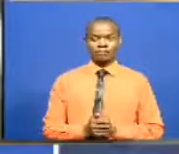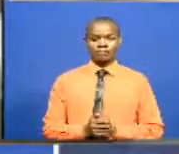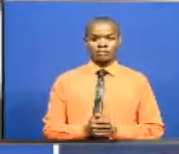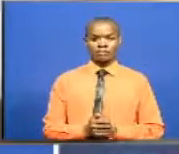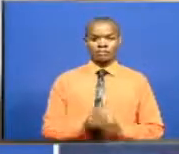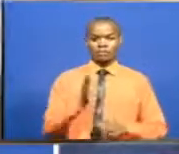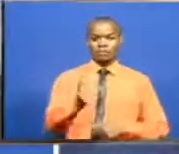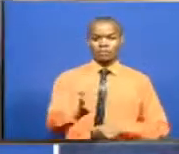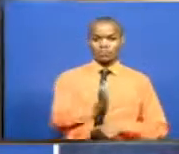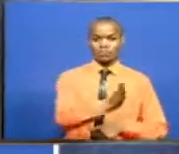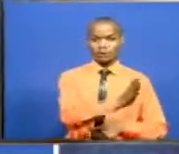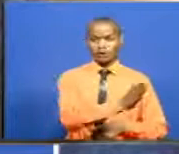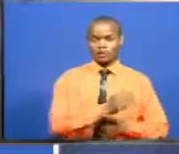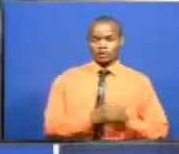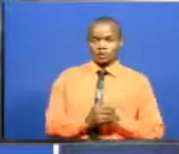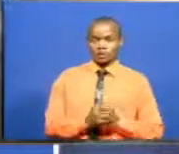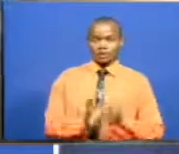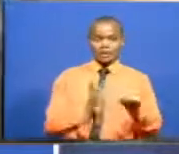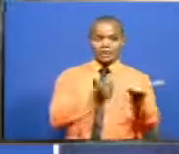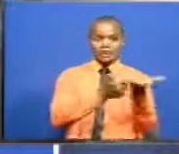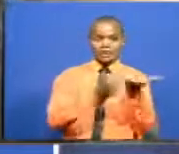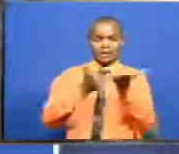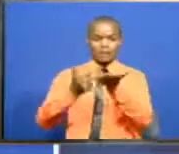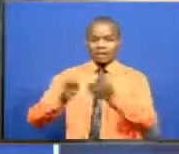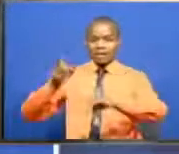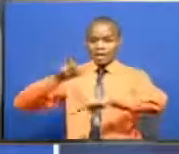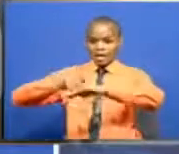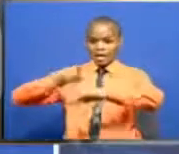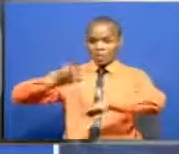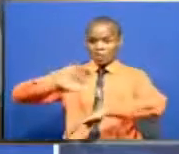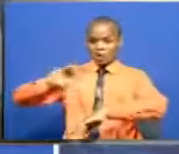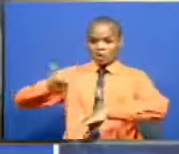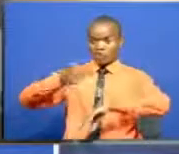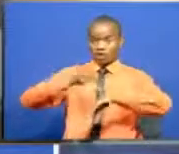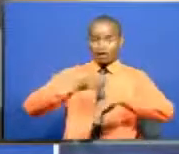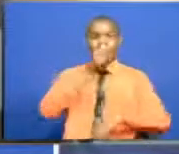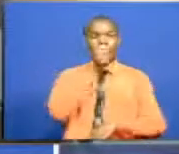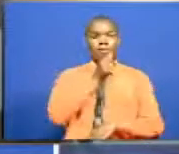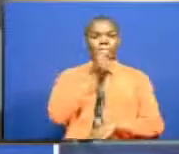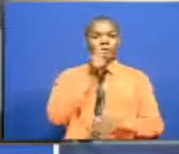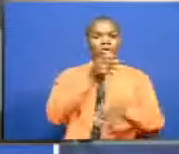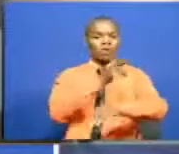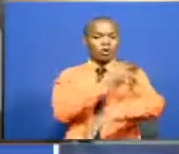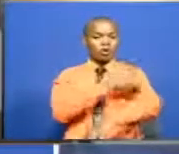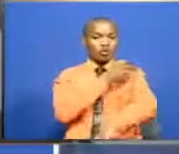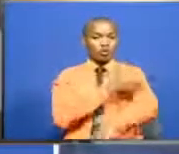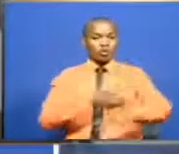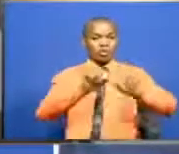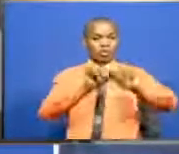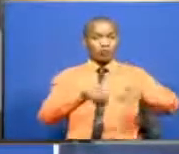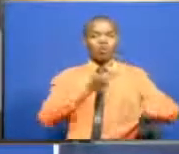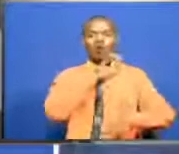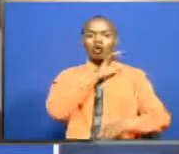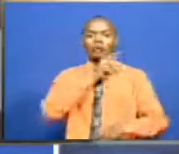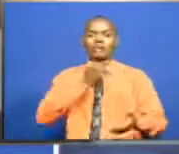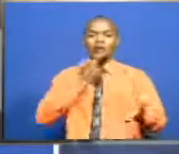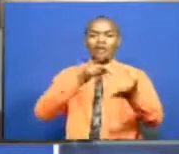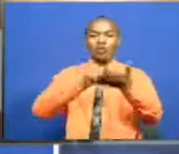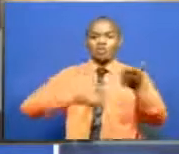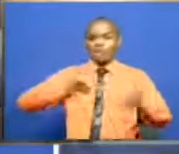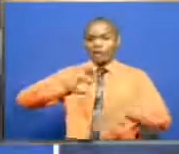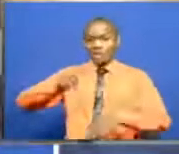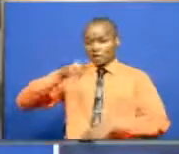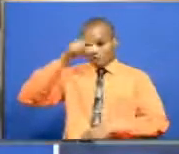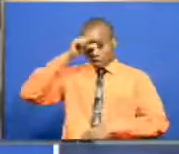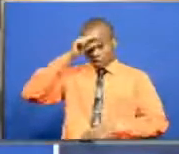Meanwhile, a showdown looms in Embu County as private hospitals form an association to fight for what they term as oppression by the county government